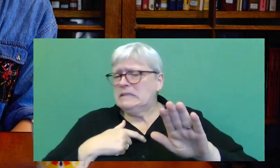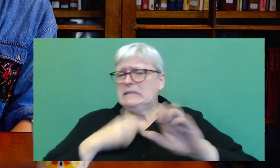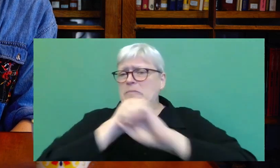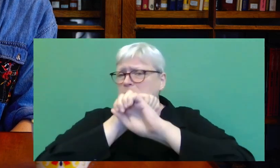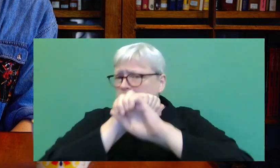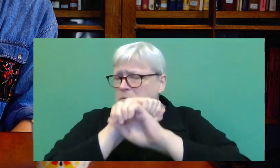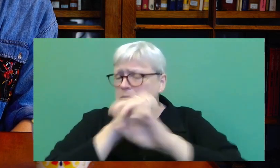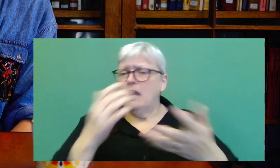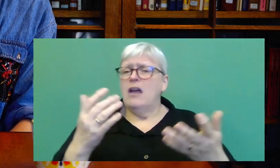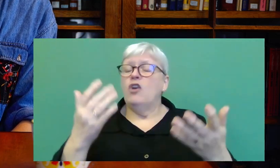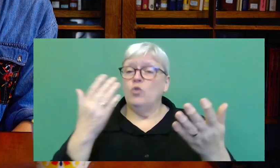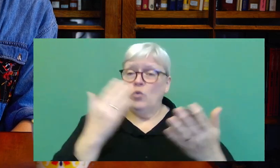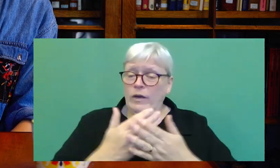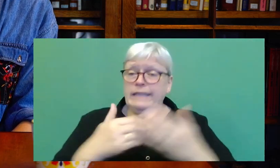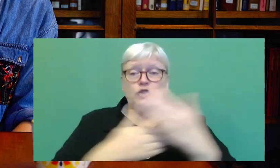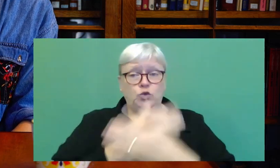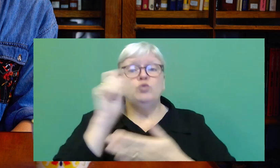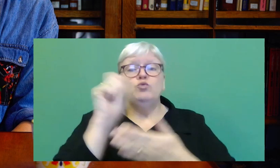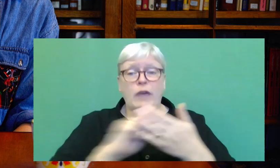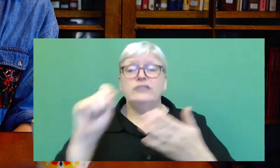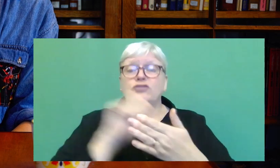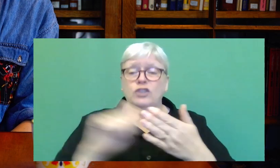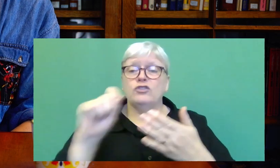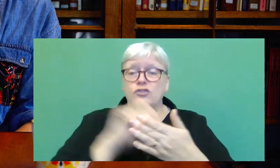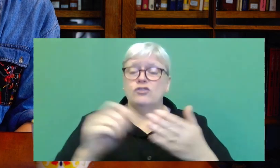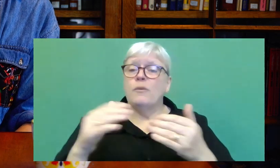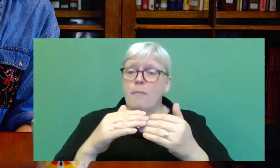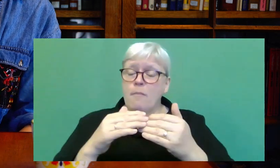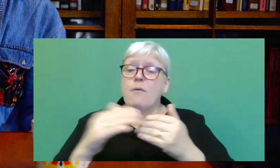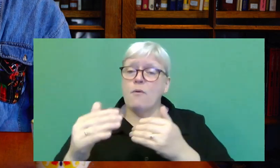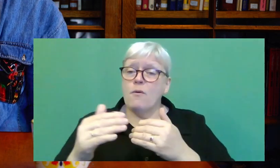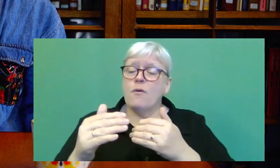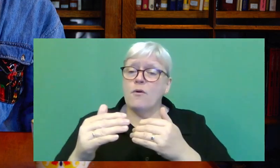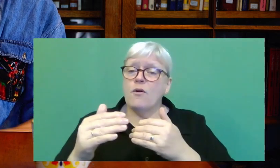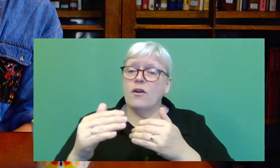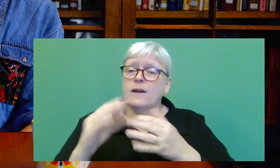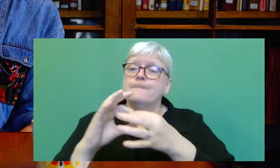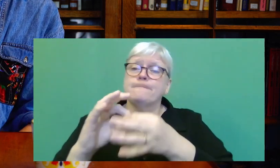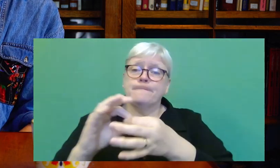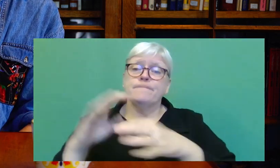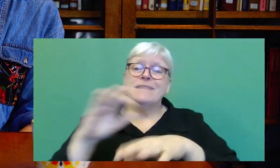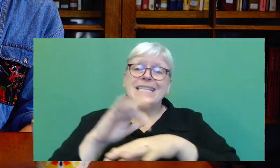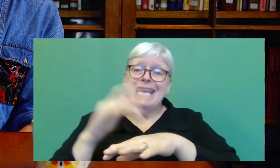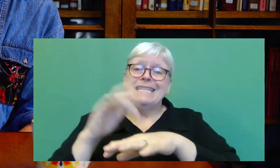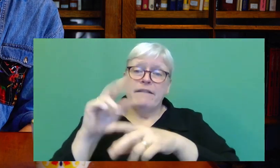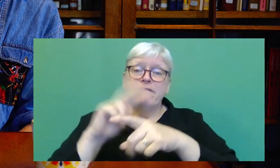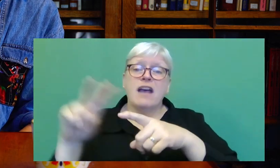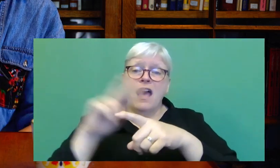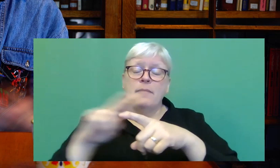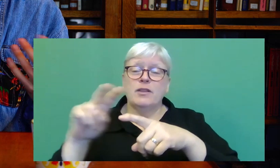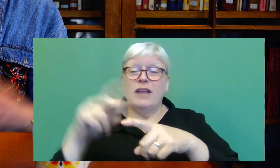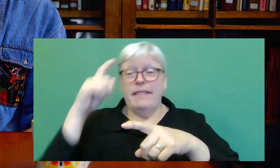a more of a attuned and sensitive vocabulary. We've still got a long way to go, and I